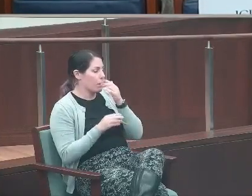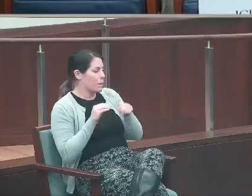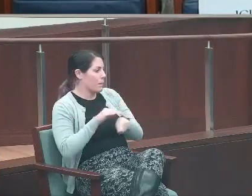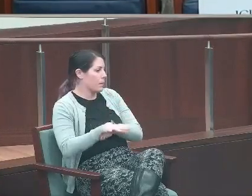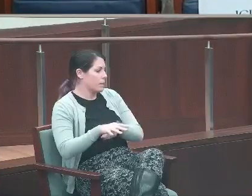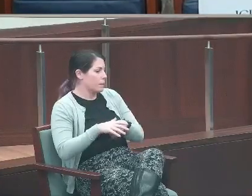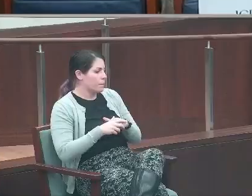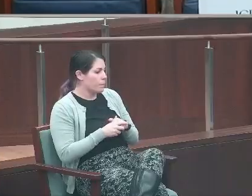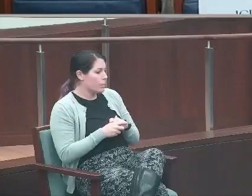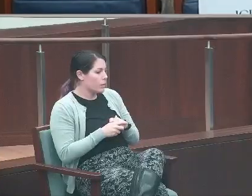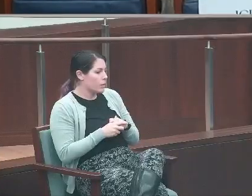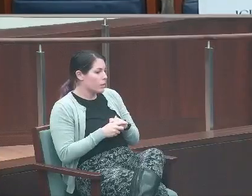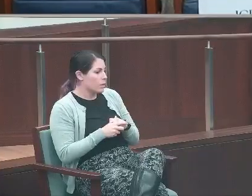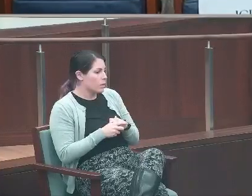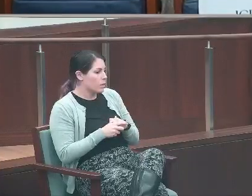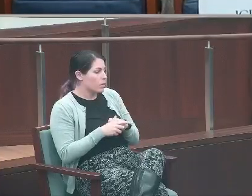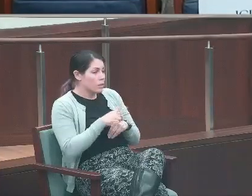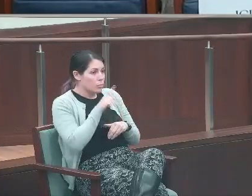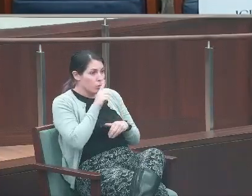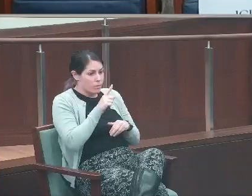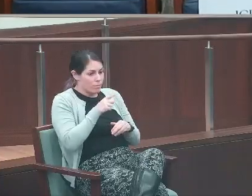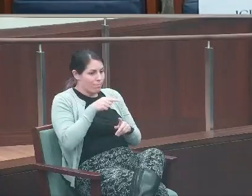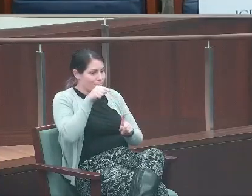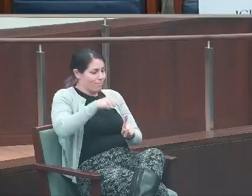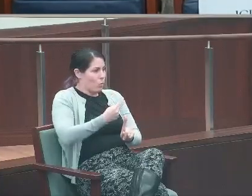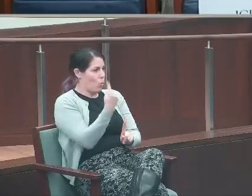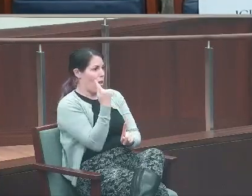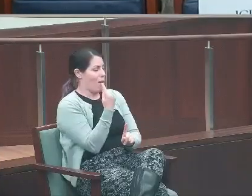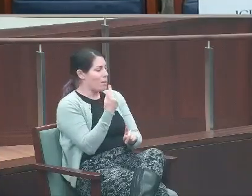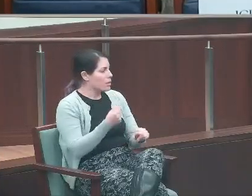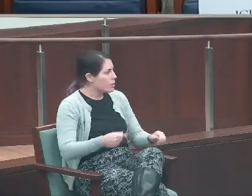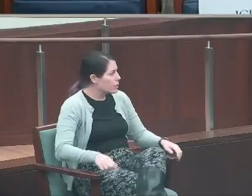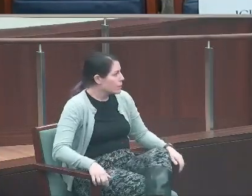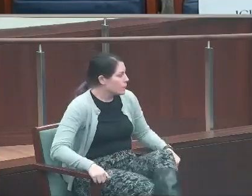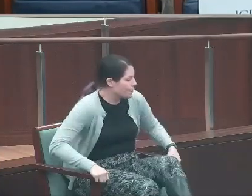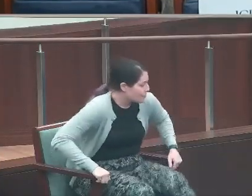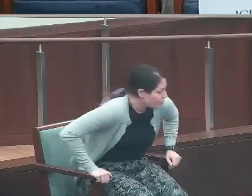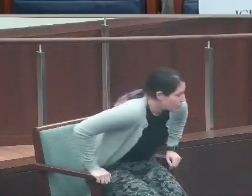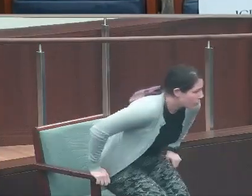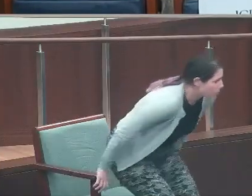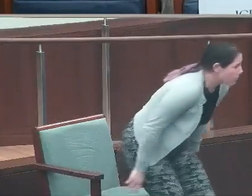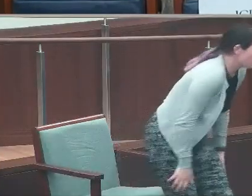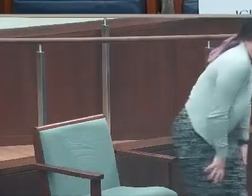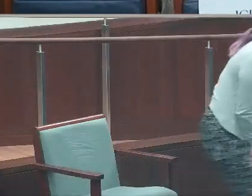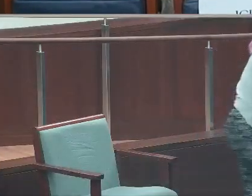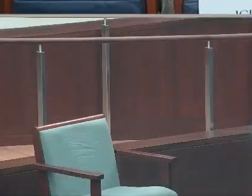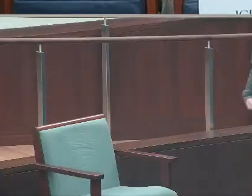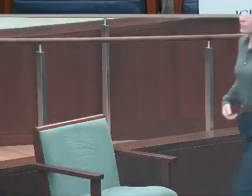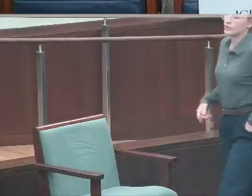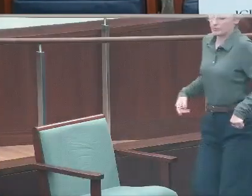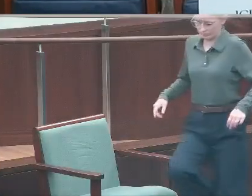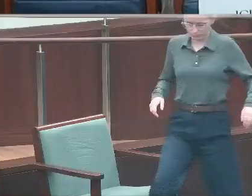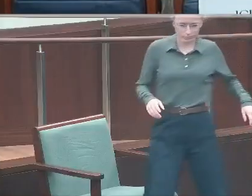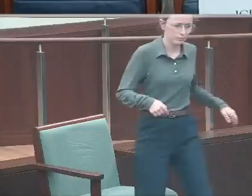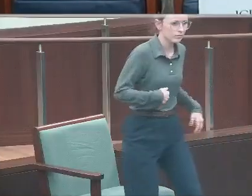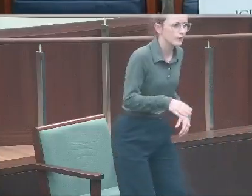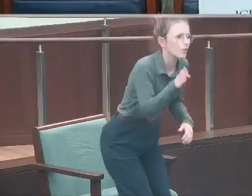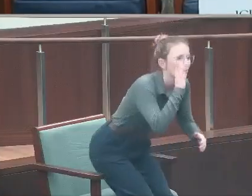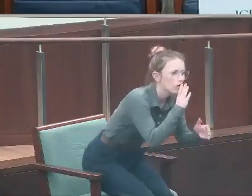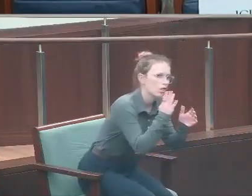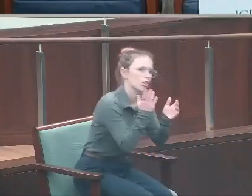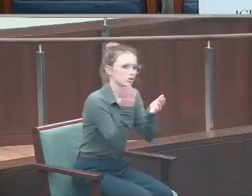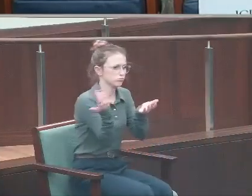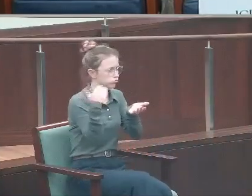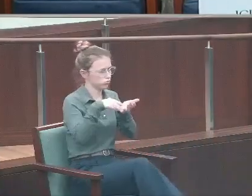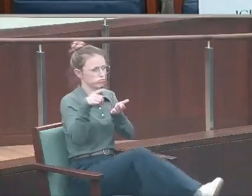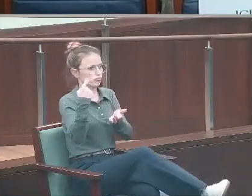one another. They're actually one and the same. Yeah, so I'll again echo what Amy said, and I think the flip side of that story